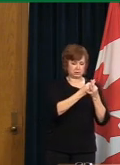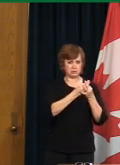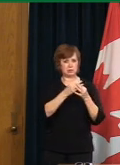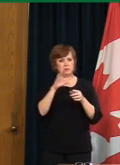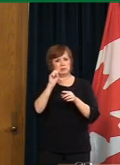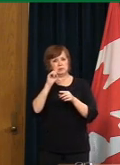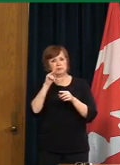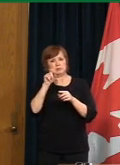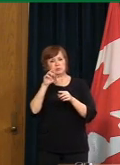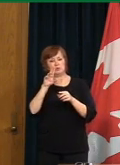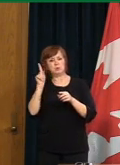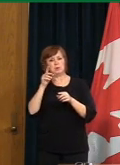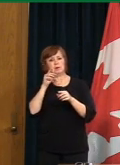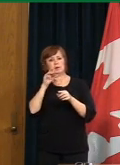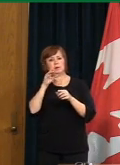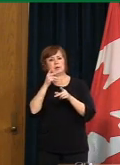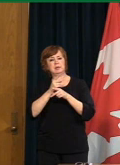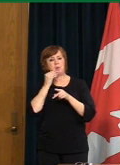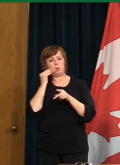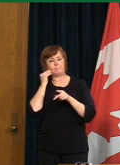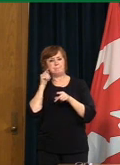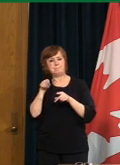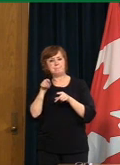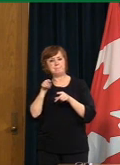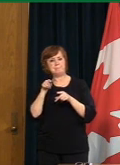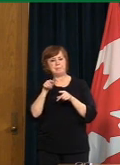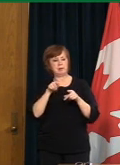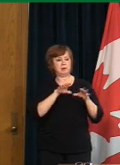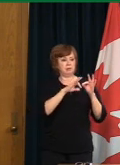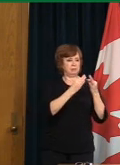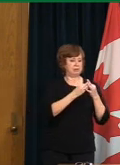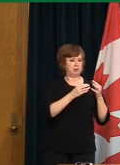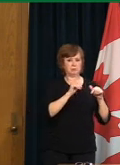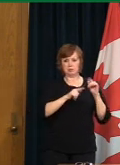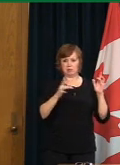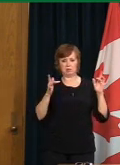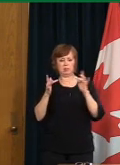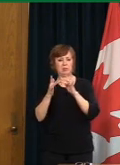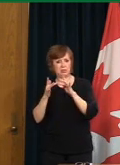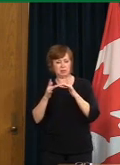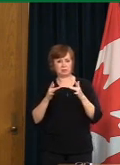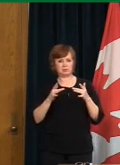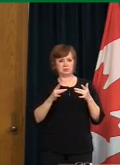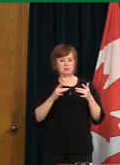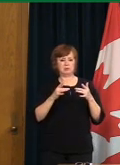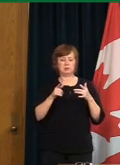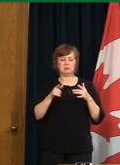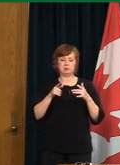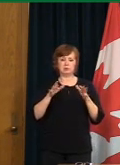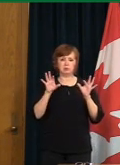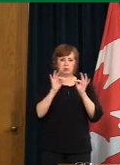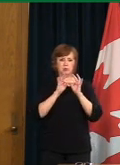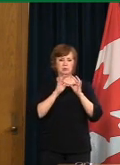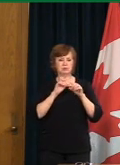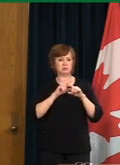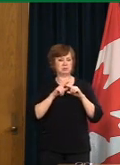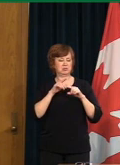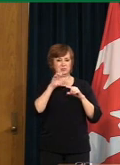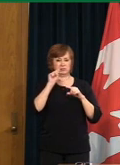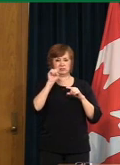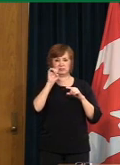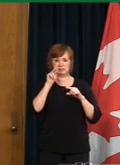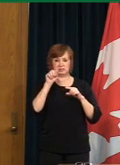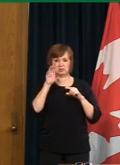would create. We're hearing from some seniors in Saskatchewan who say they're feeling isolated, and some are even to the point where they say